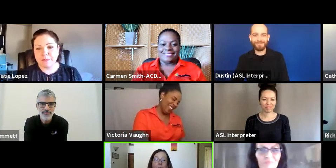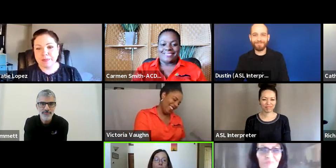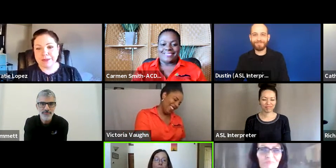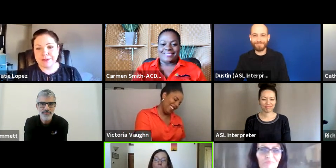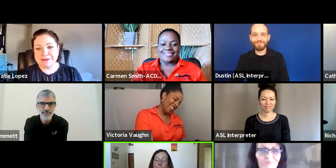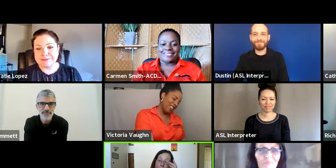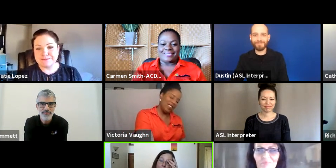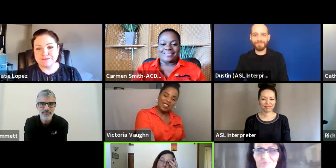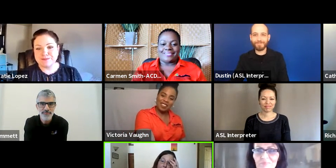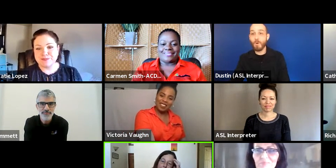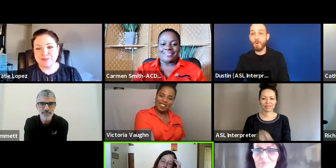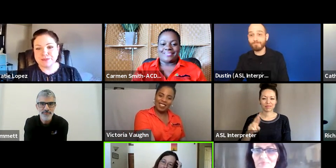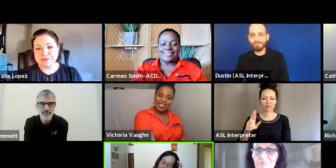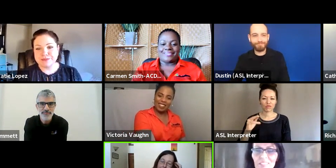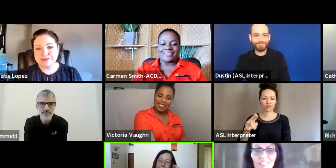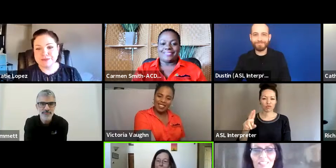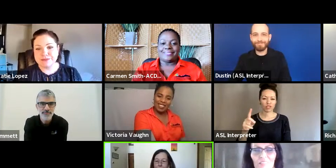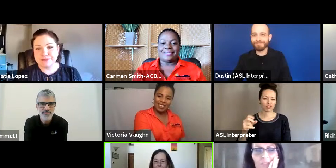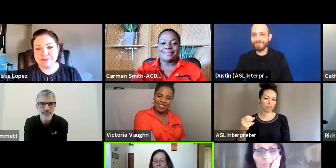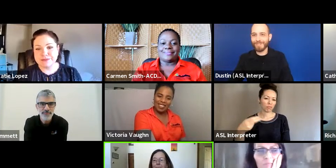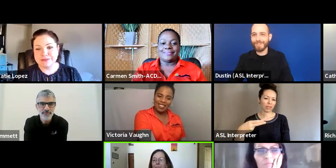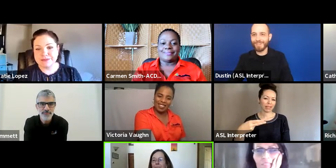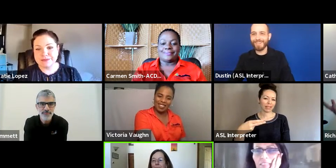I think Richard beat you to it.